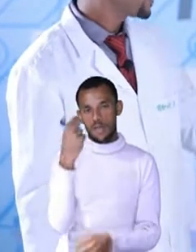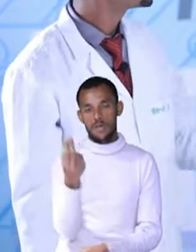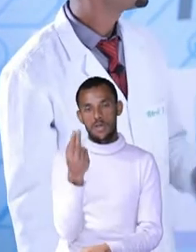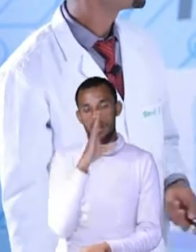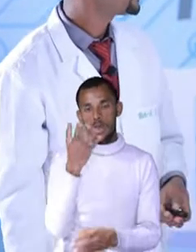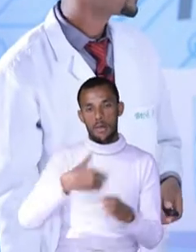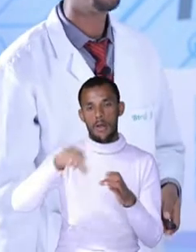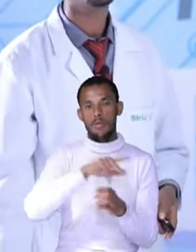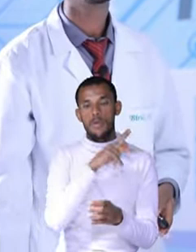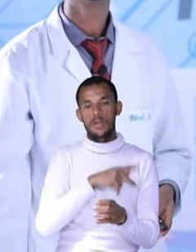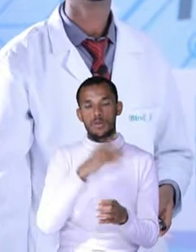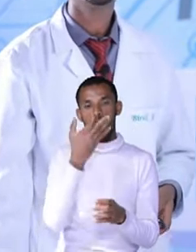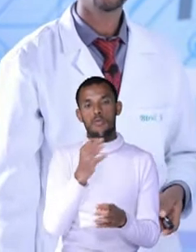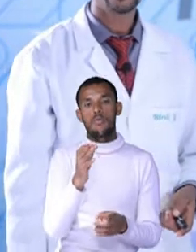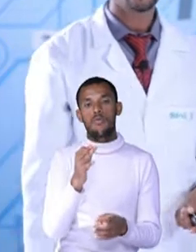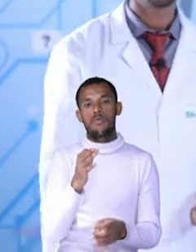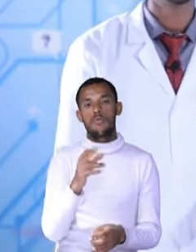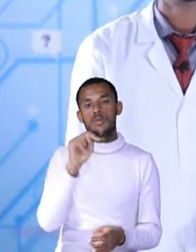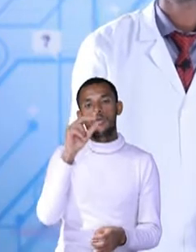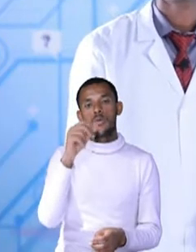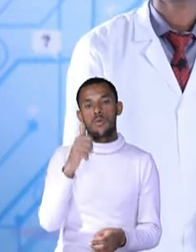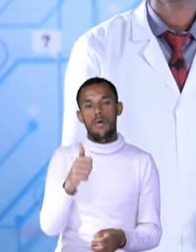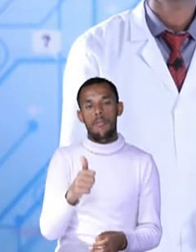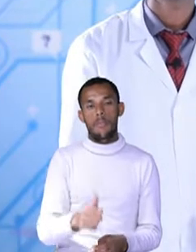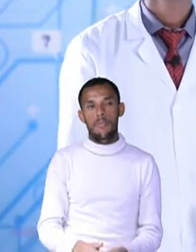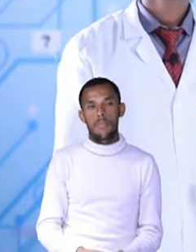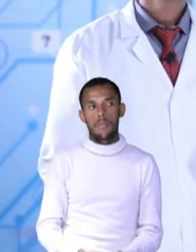uses and chemical properties of sodium.